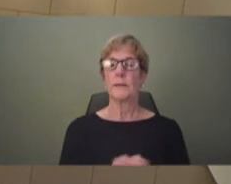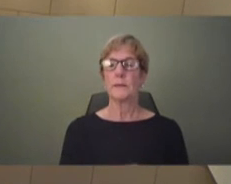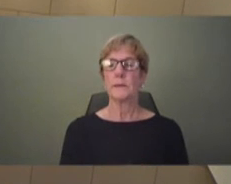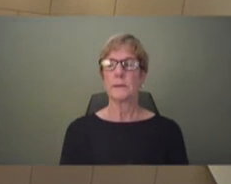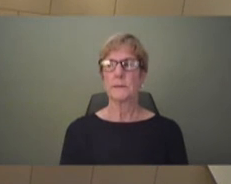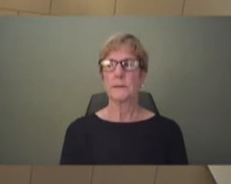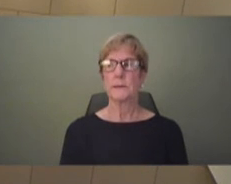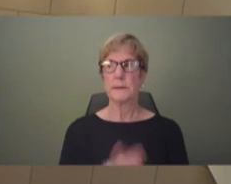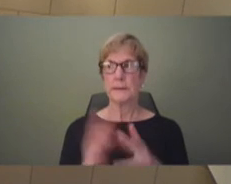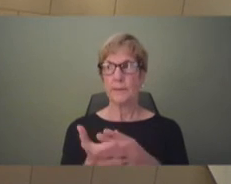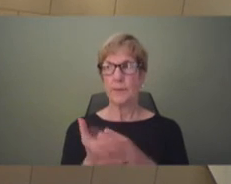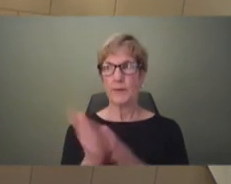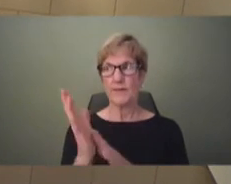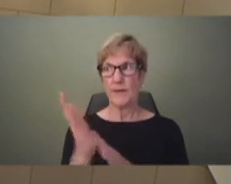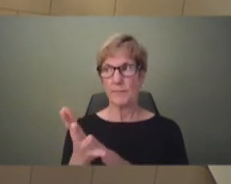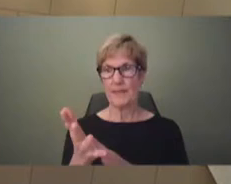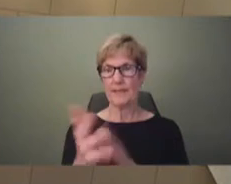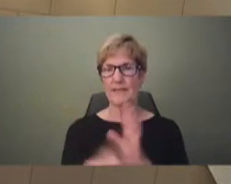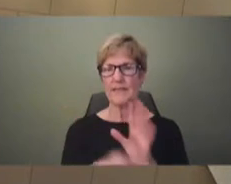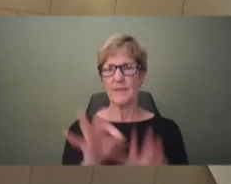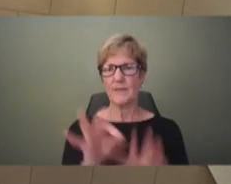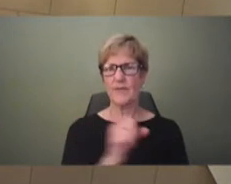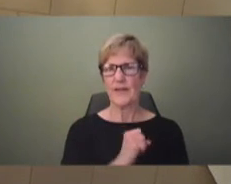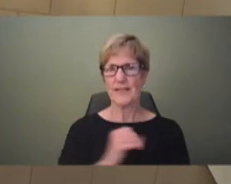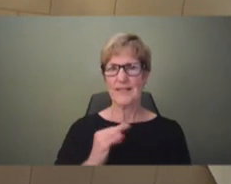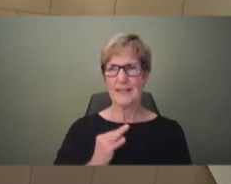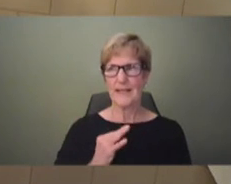recess for five minutes till we find staff all